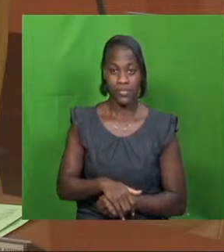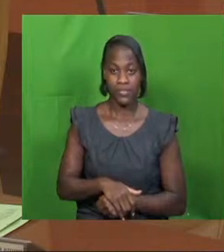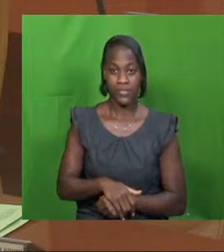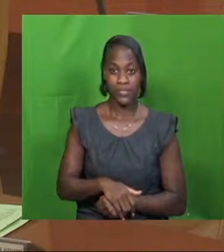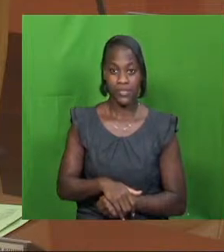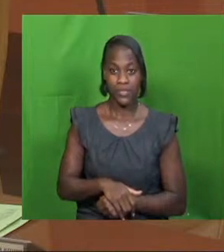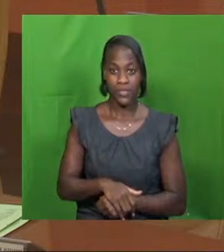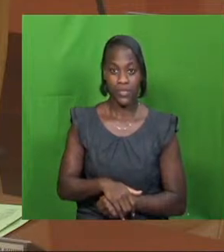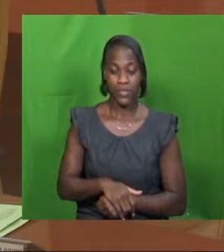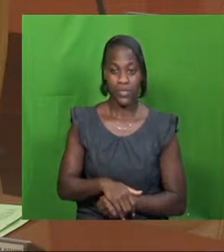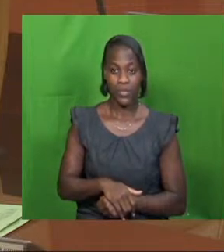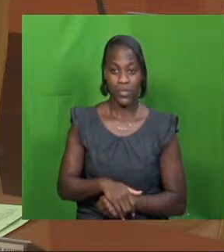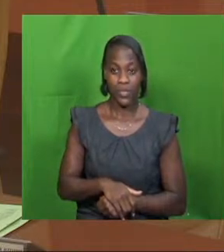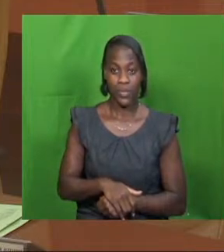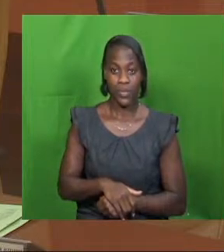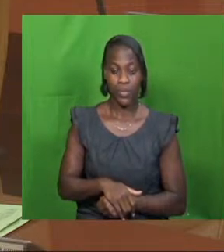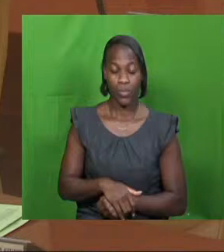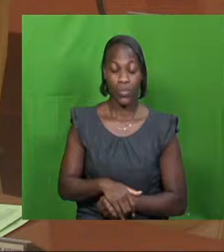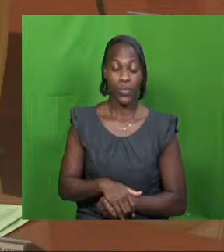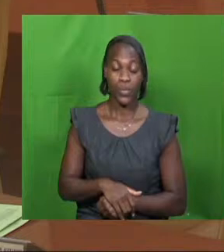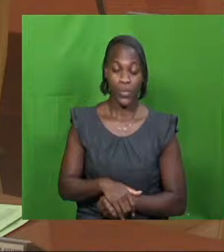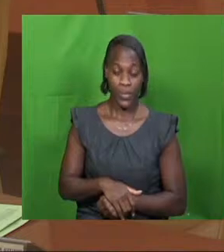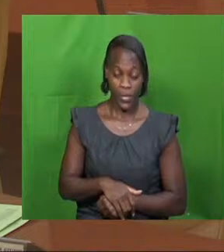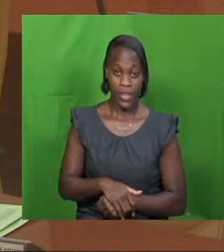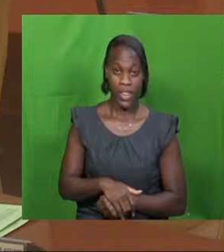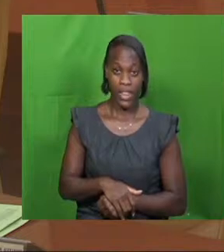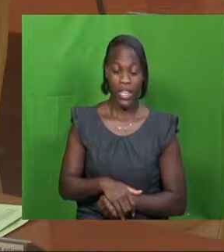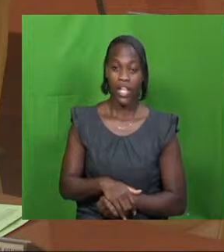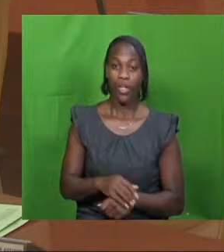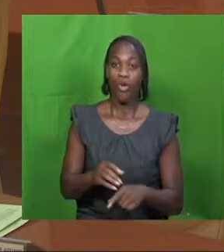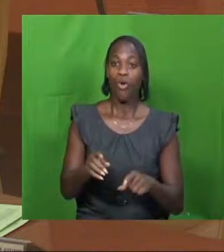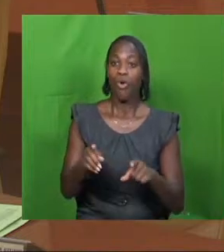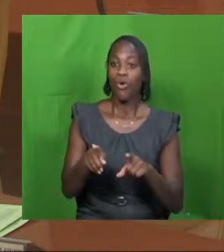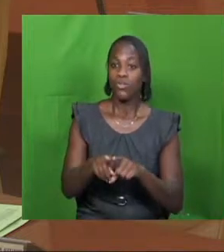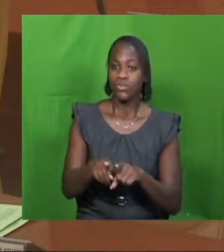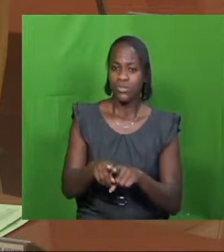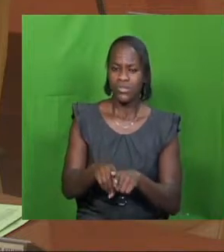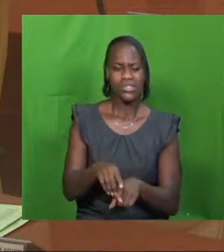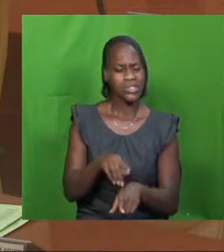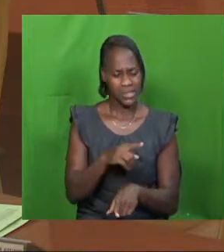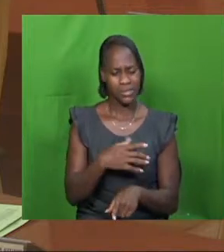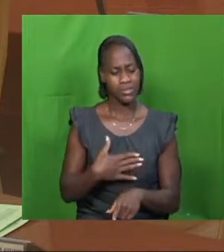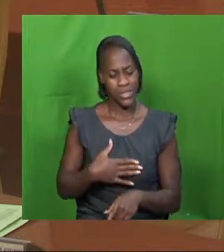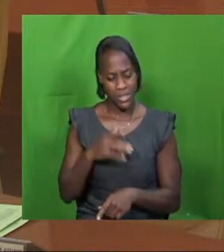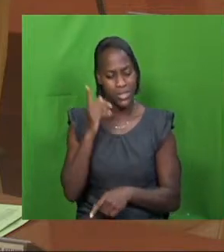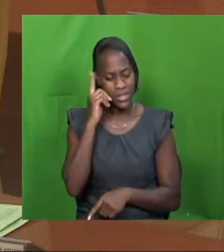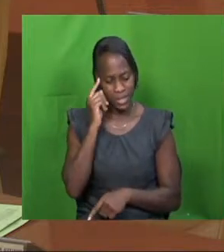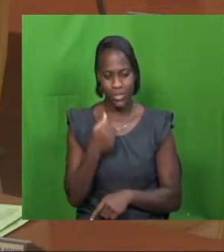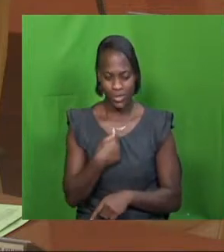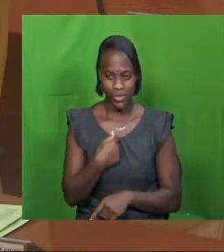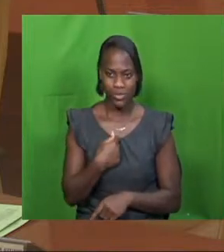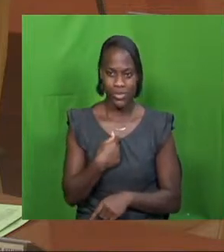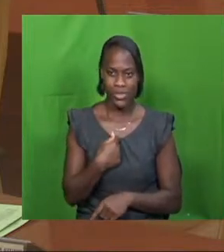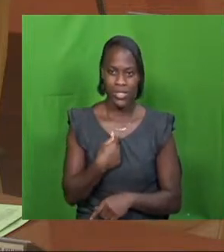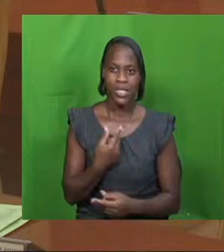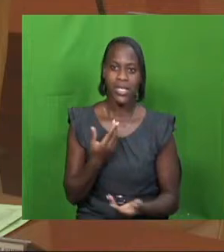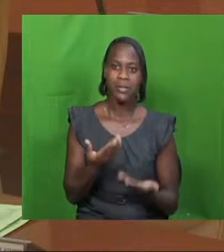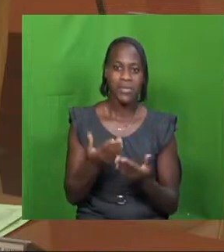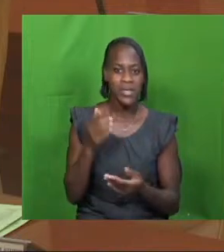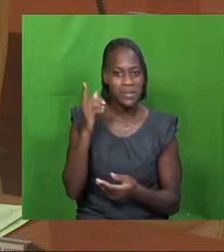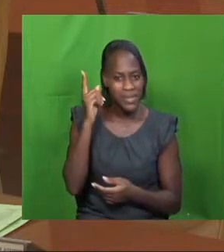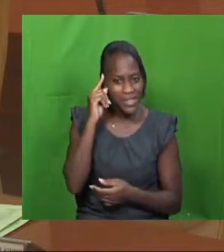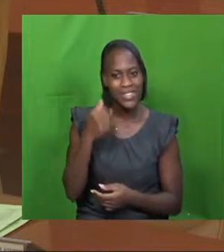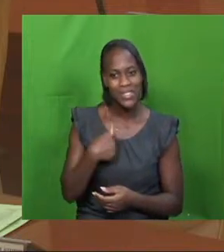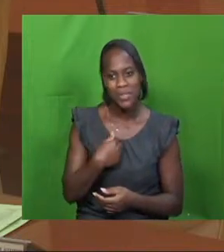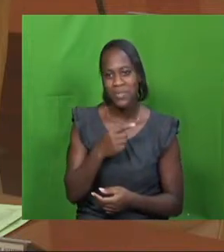Speaker, we also need to concede. Colleagues, would you listen to me? Maybe you should listen to me in